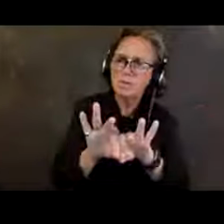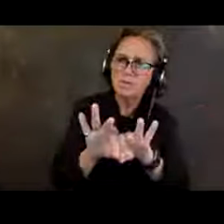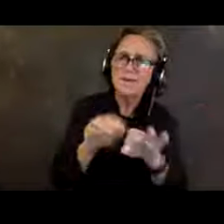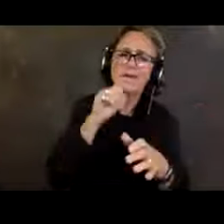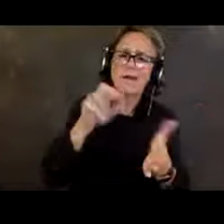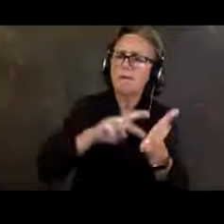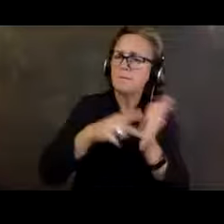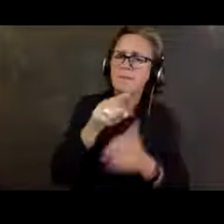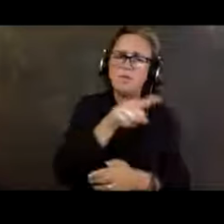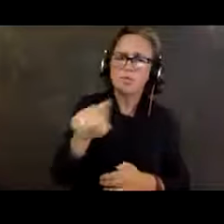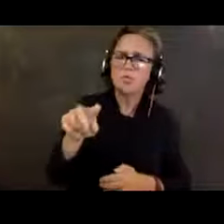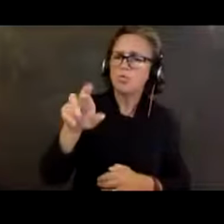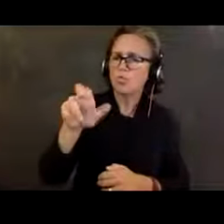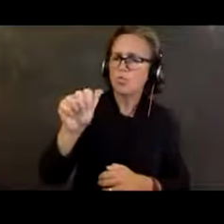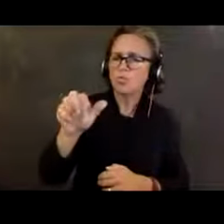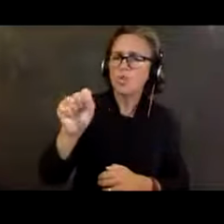discussion.